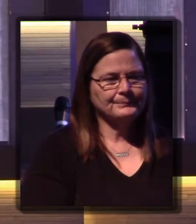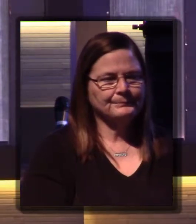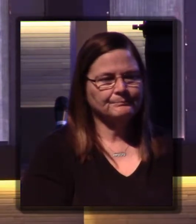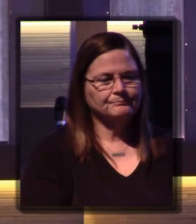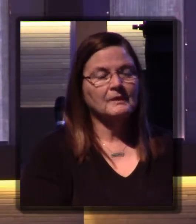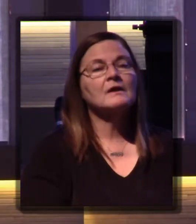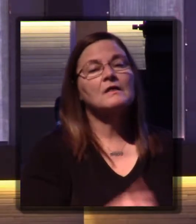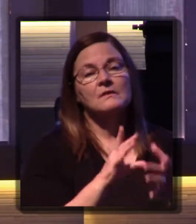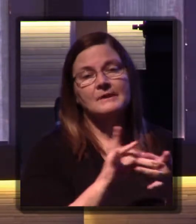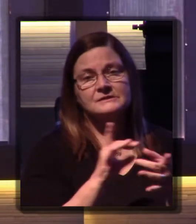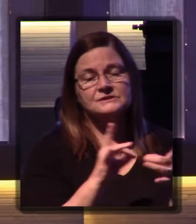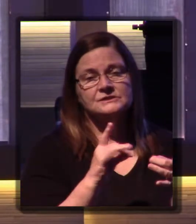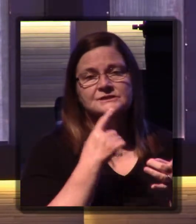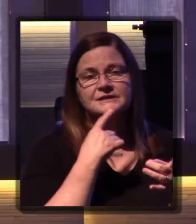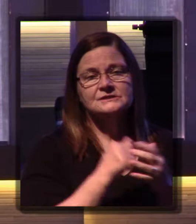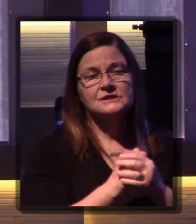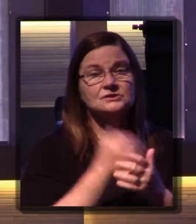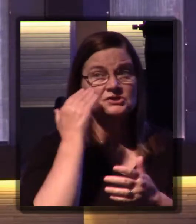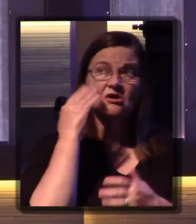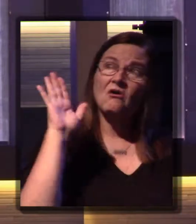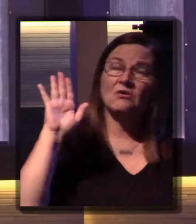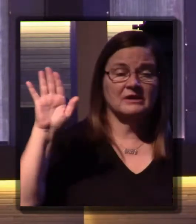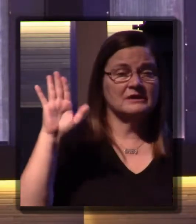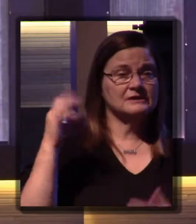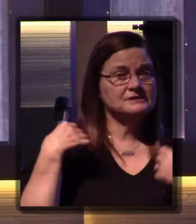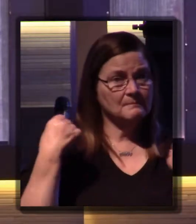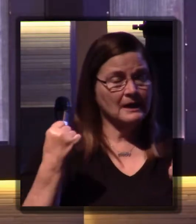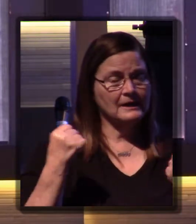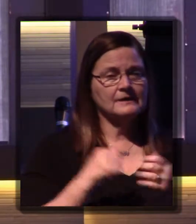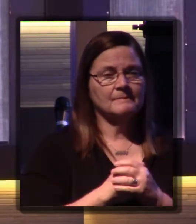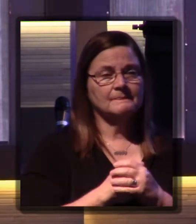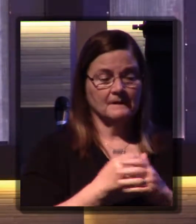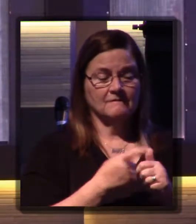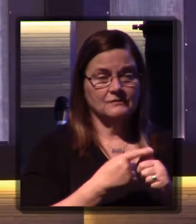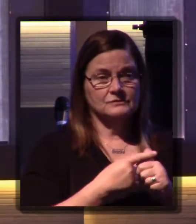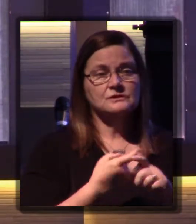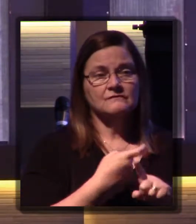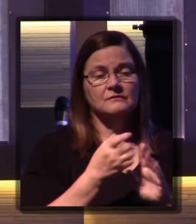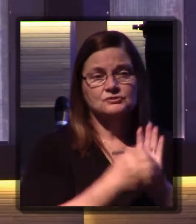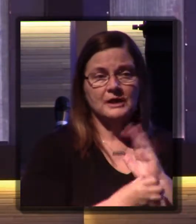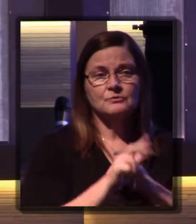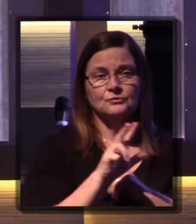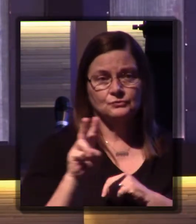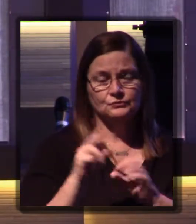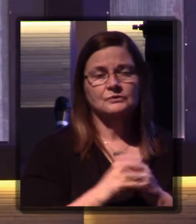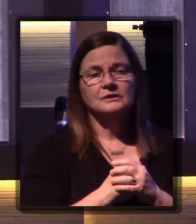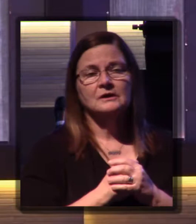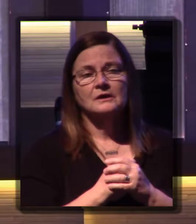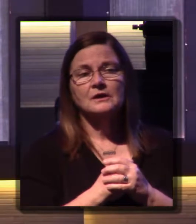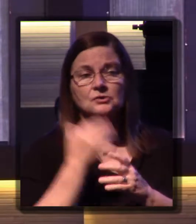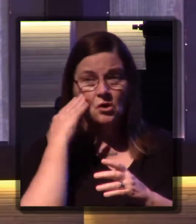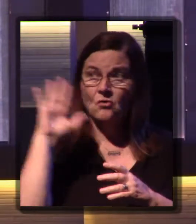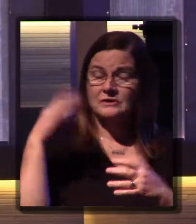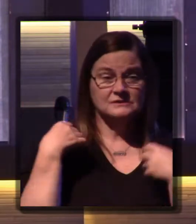the message comes through, it says, to know God's might. And the first thing I want us to see comes out of chapter 32. Know God's